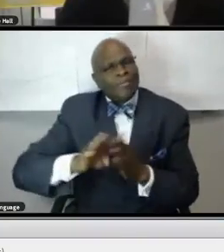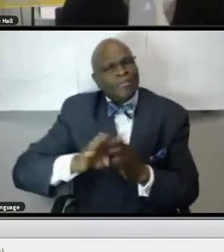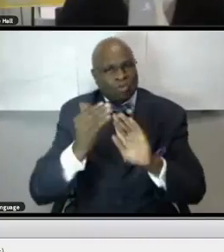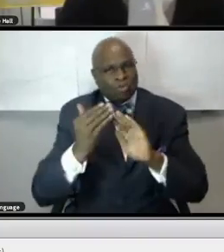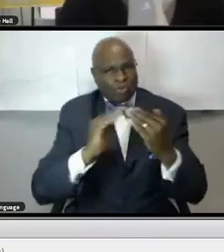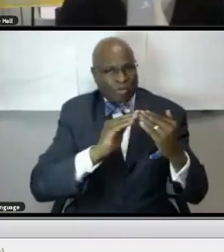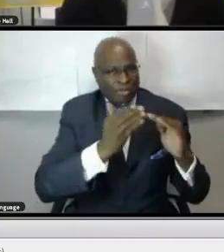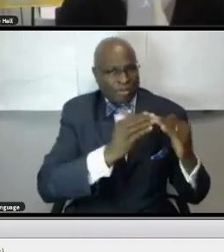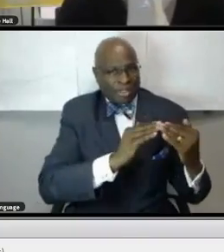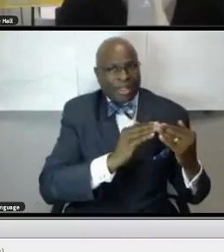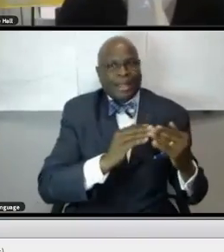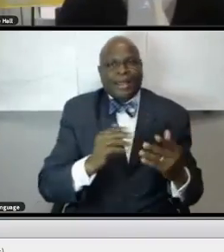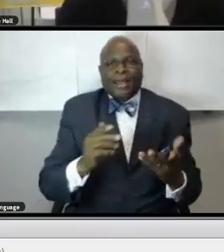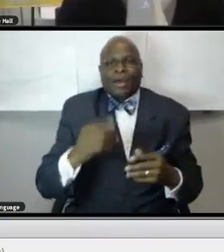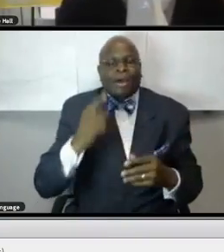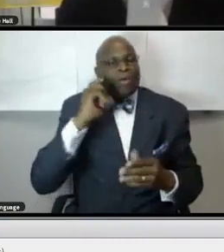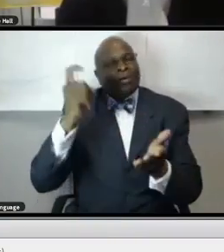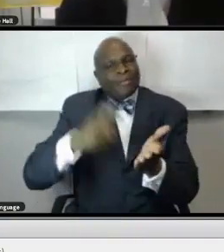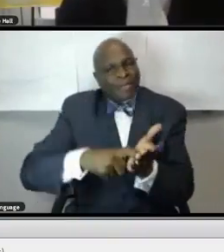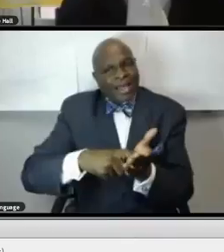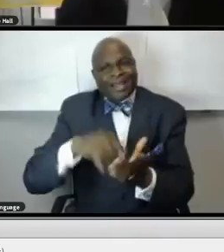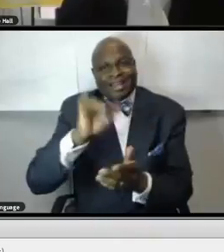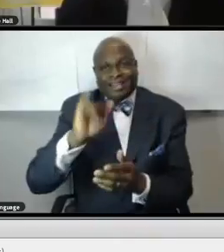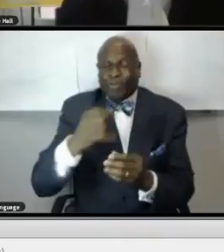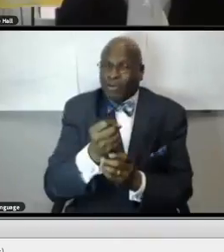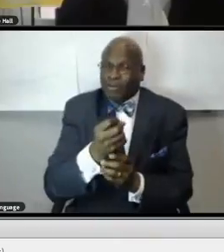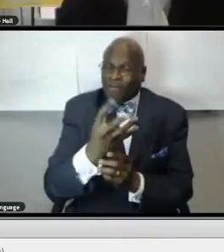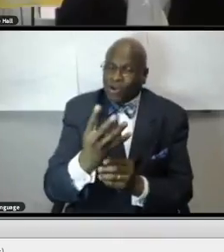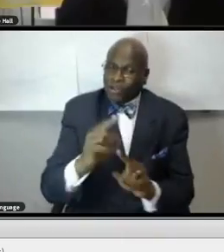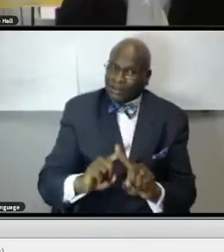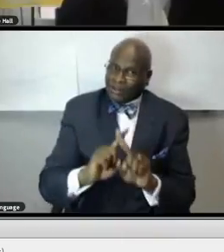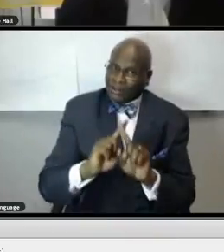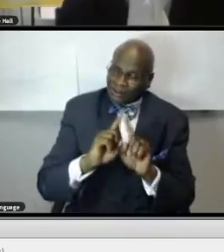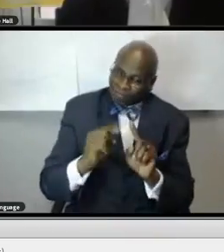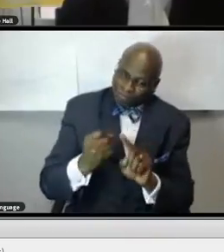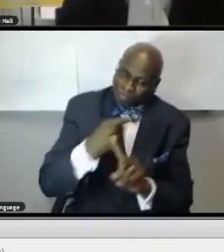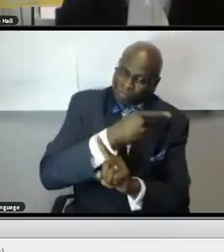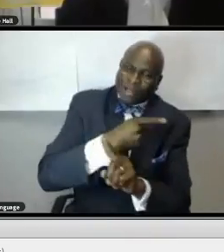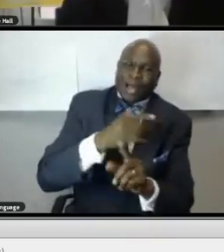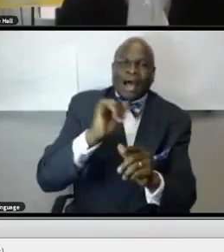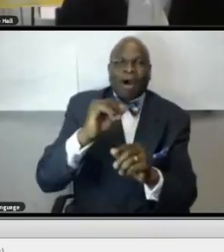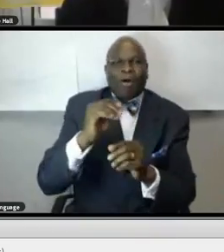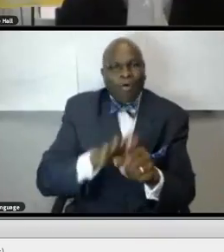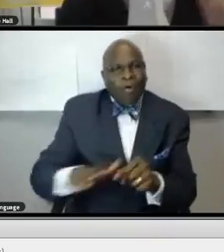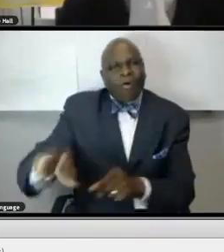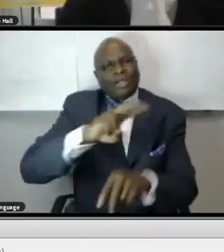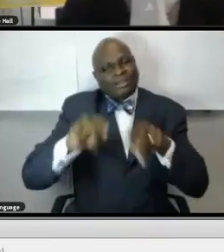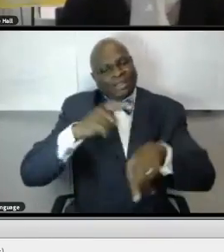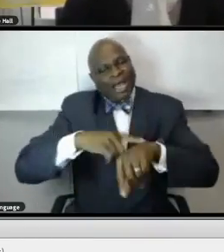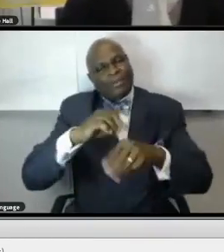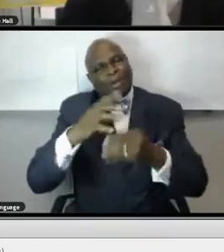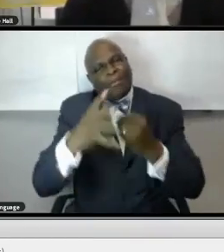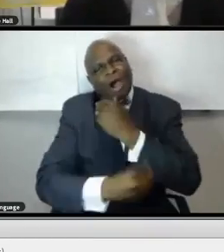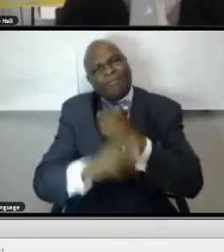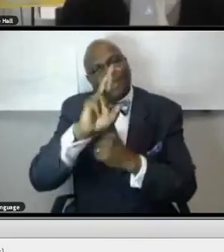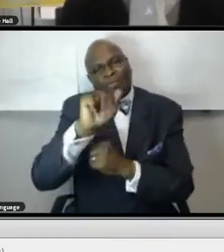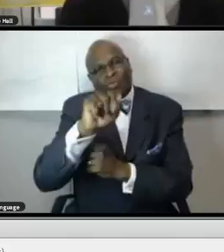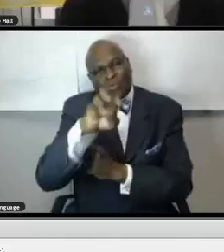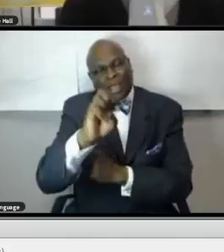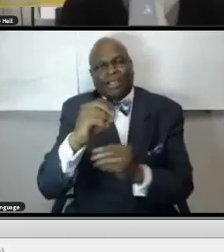community, we find that with a few exceptions, over time, the poverty rate tends to fall